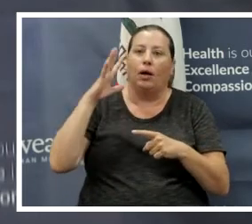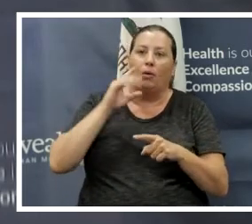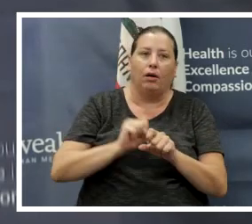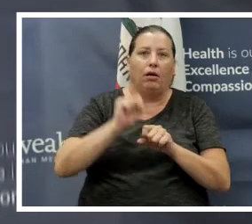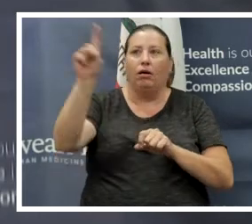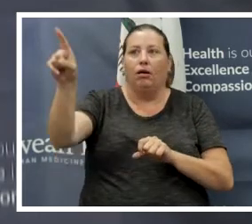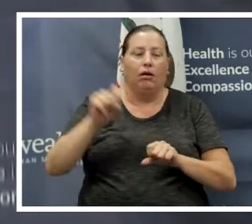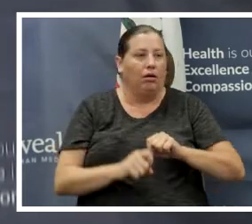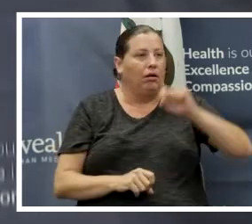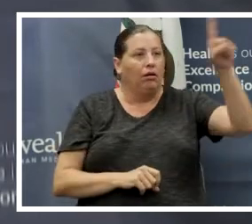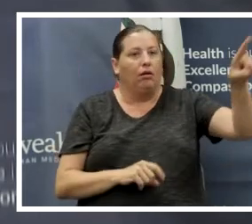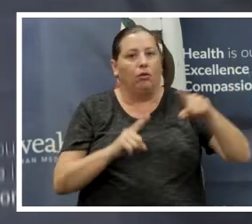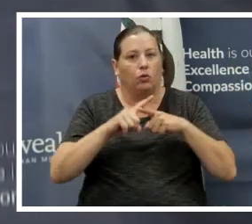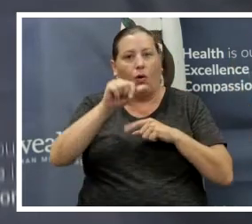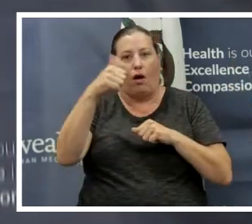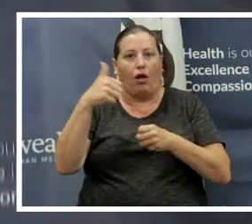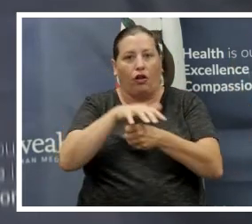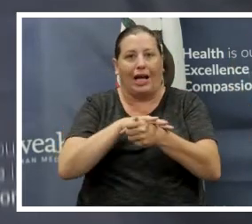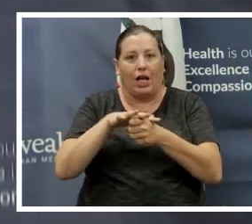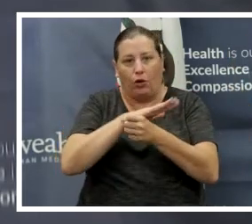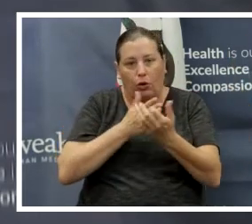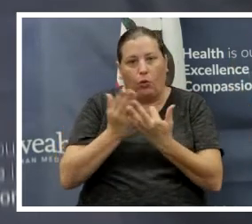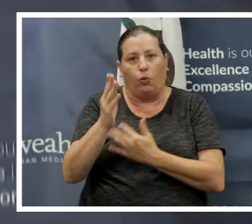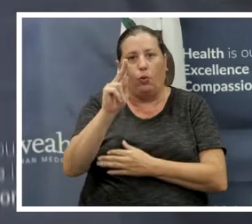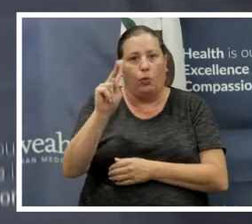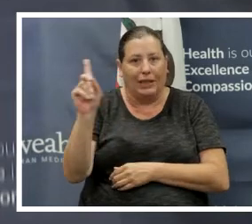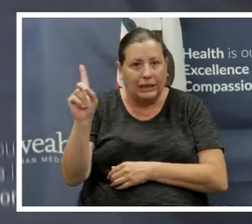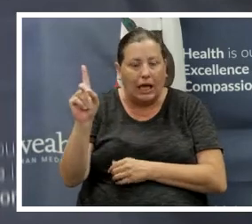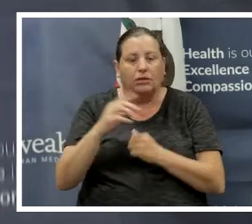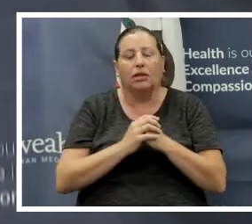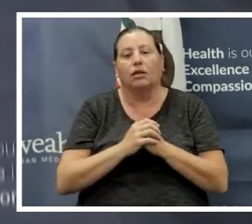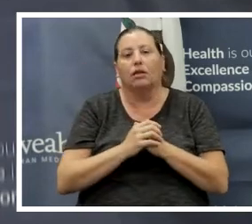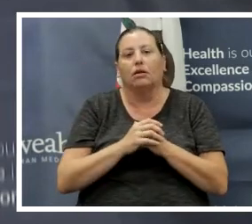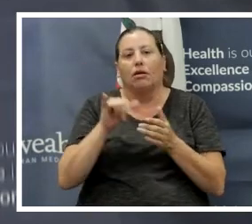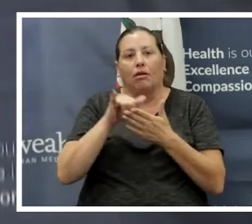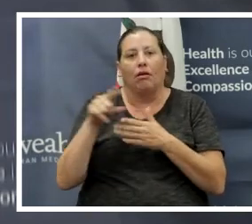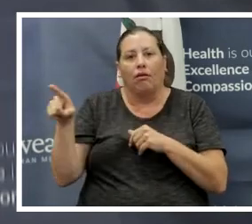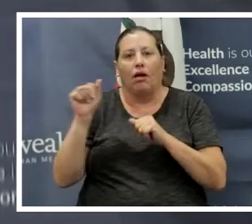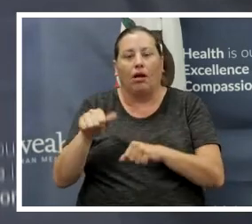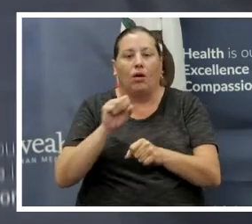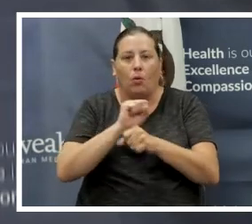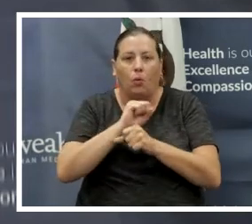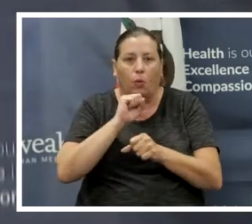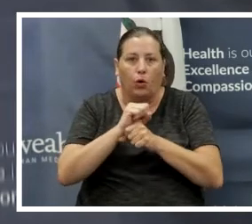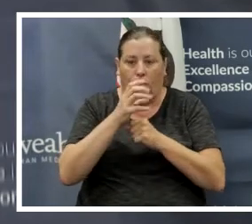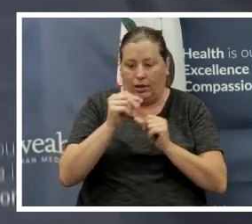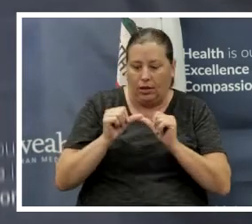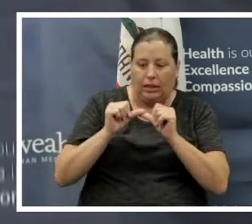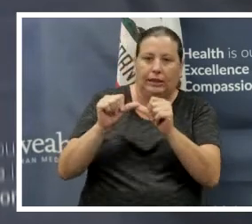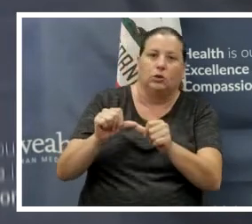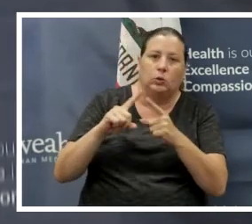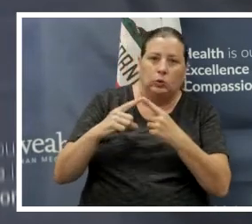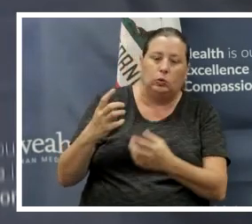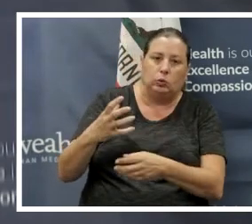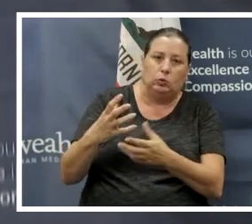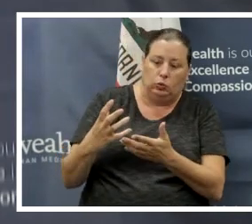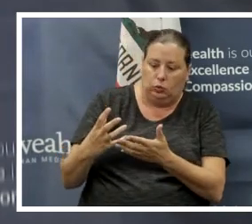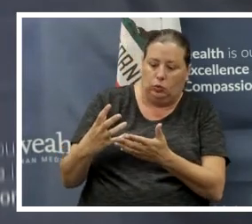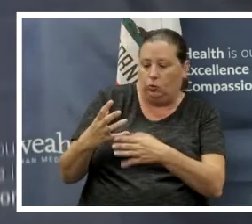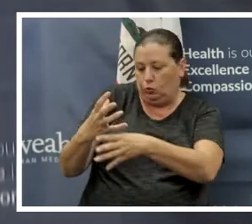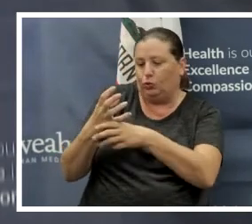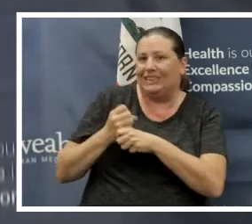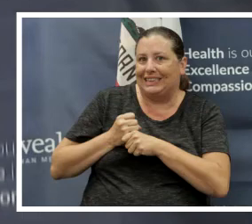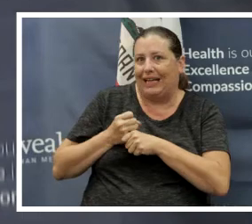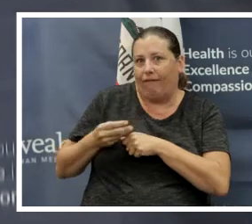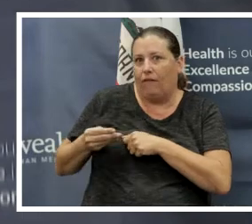to other areas throughout the organization that they could work and continue to receive the